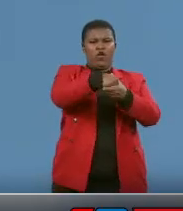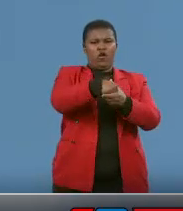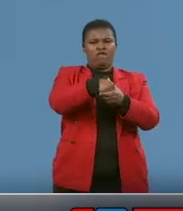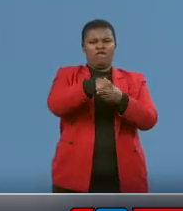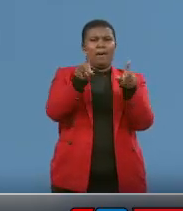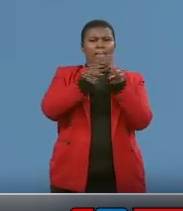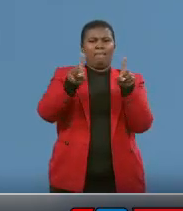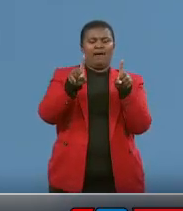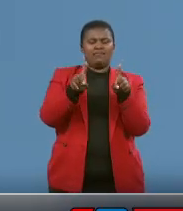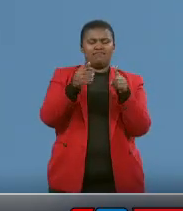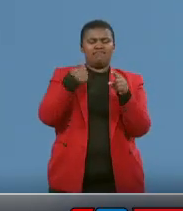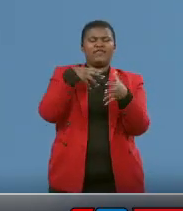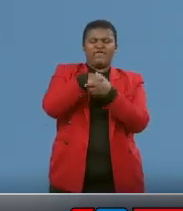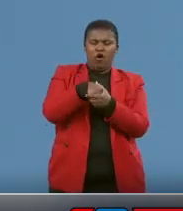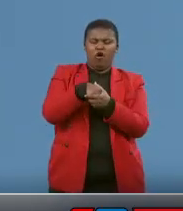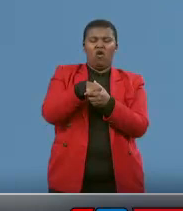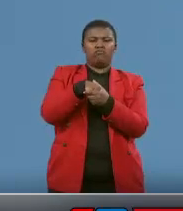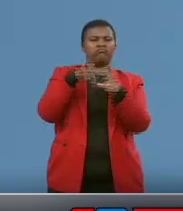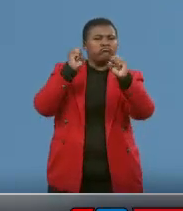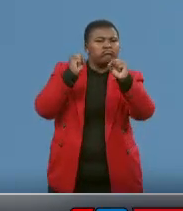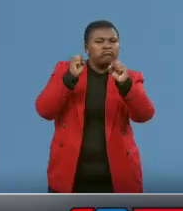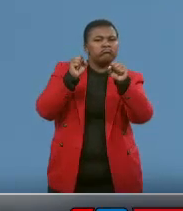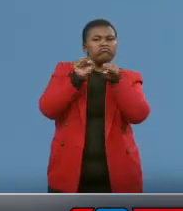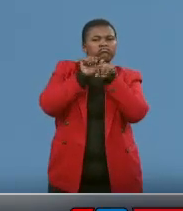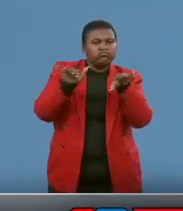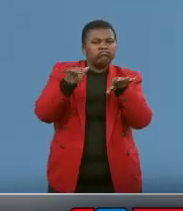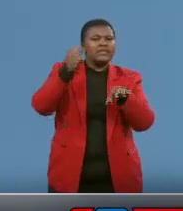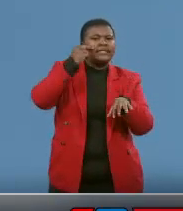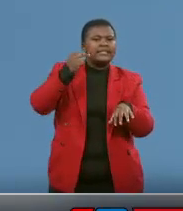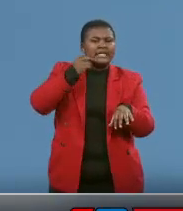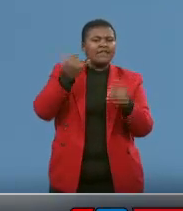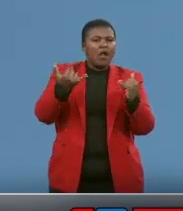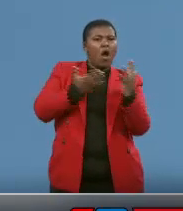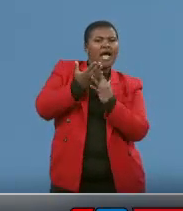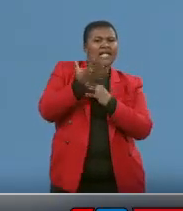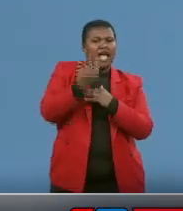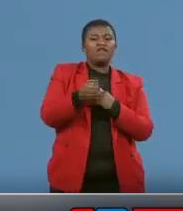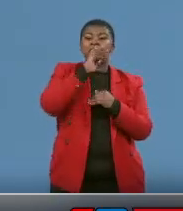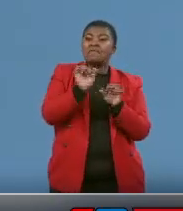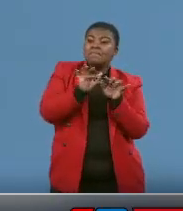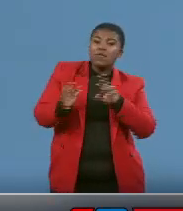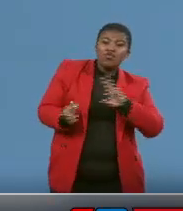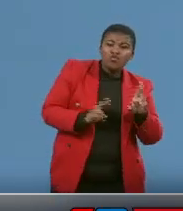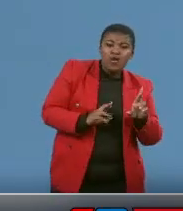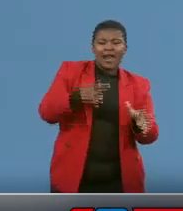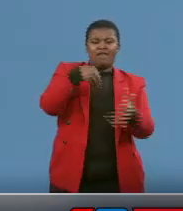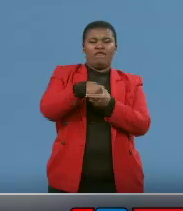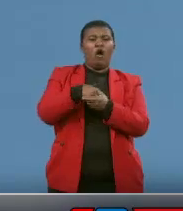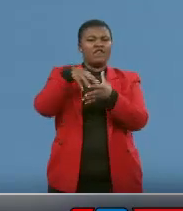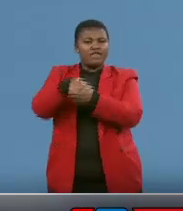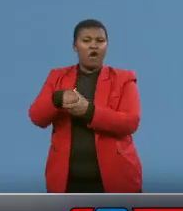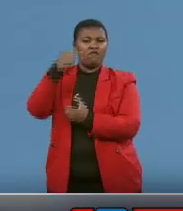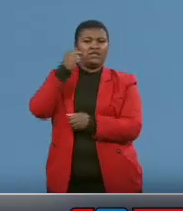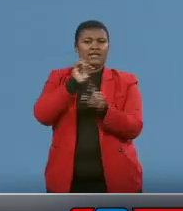scenes, BP. So people are really coming to, they're warming up to actually having a deaf person